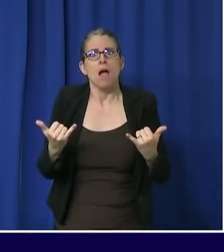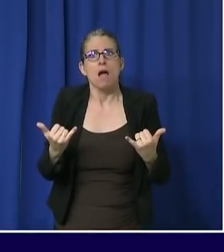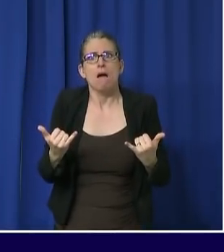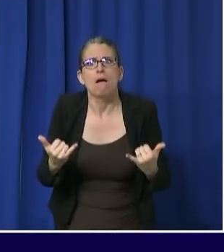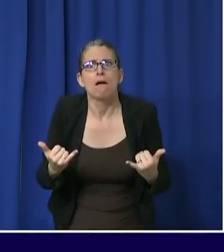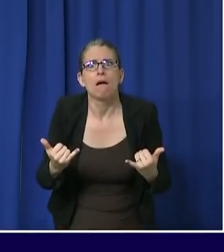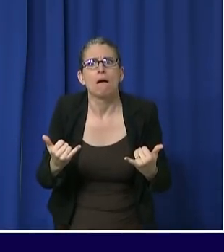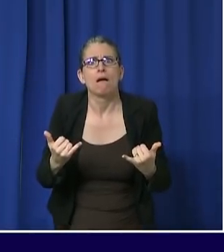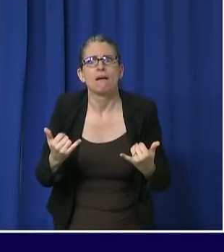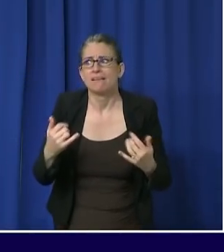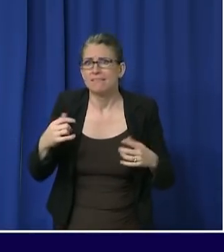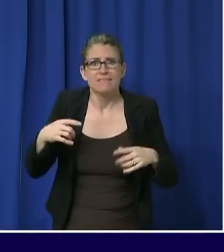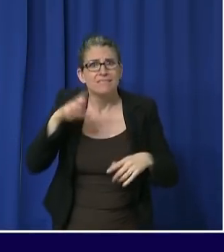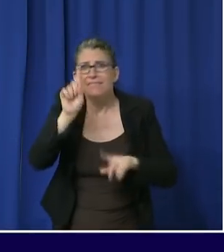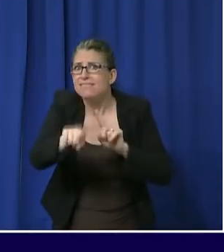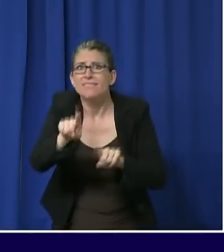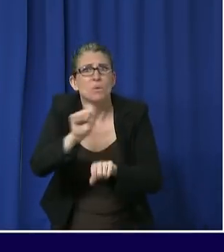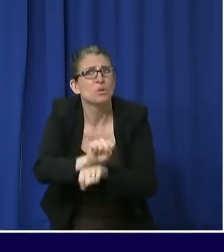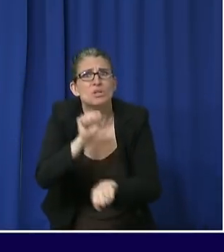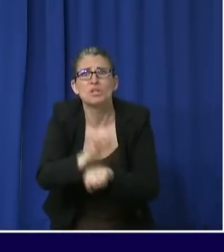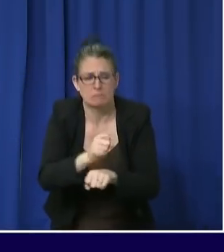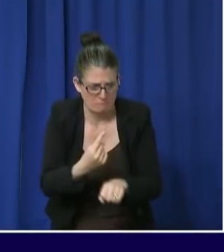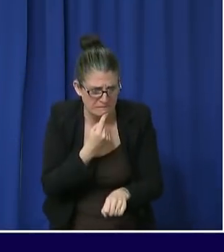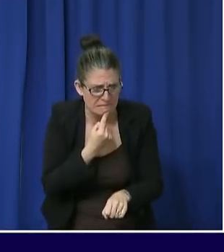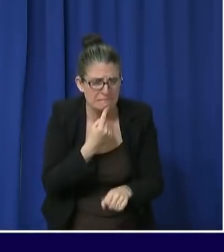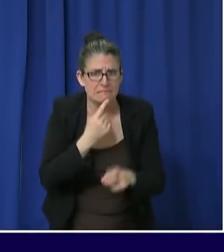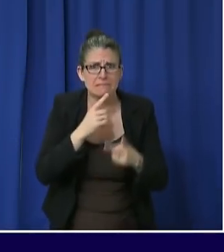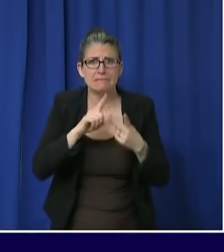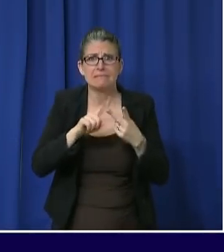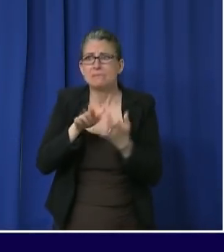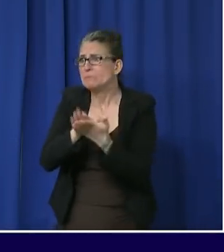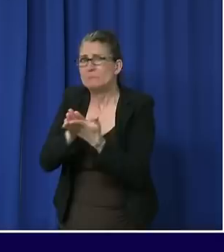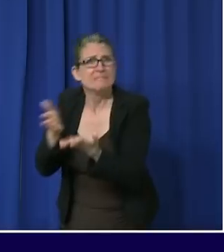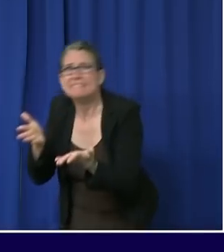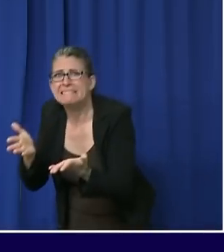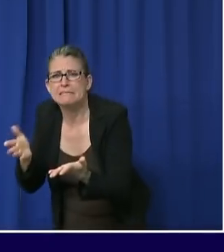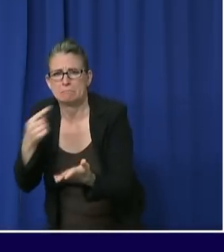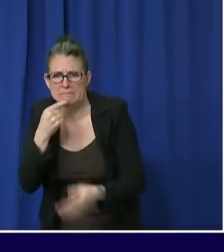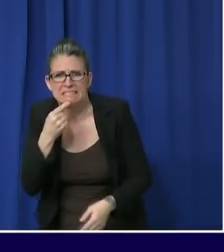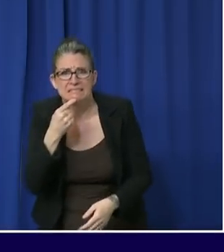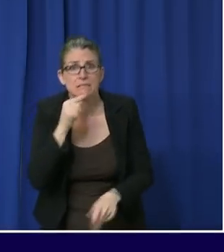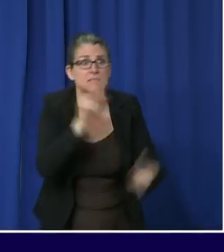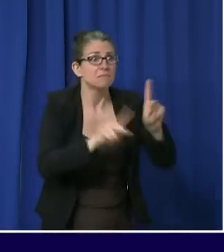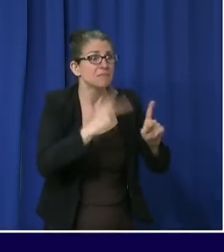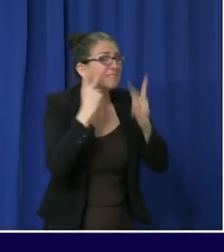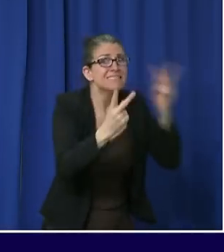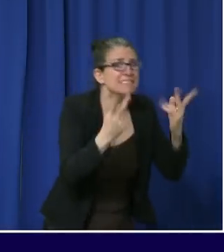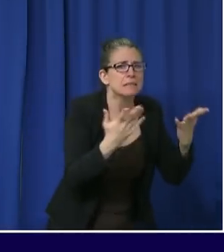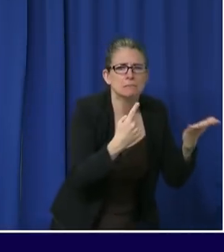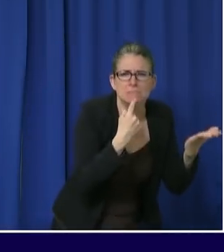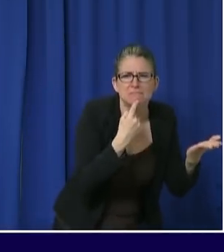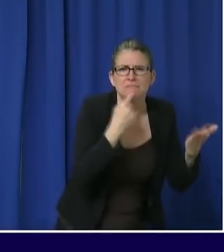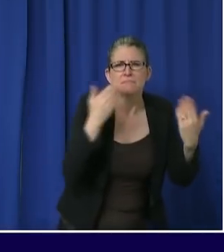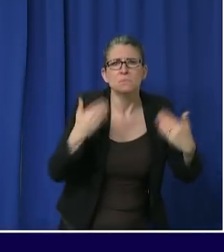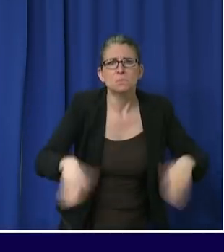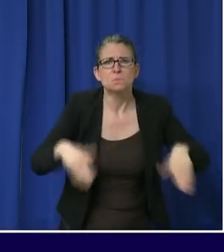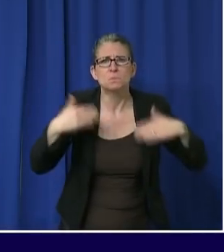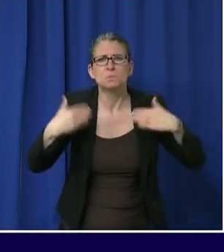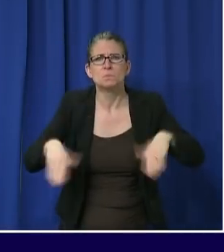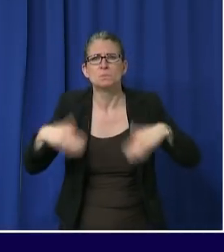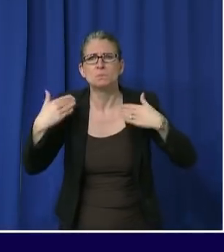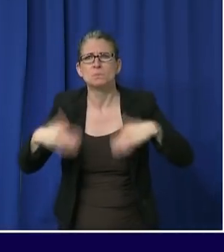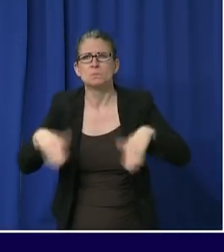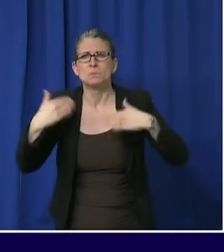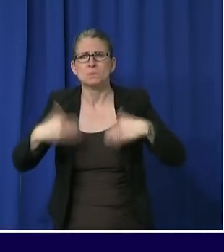Now, I have, on numerous occasions, given props to those out there who are the most often